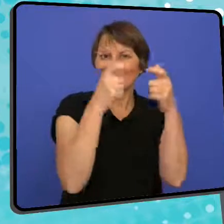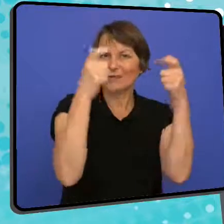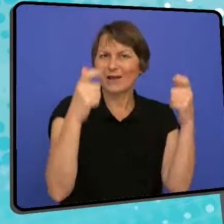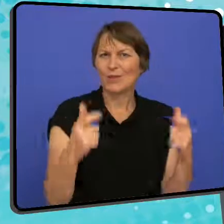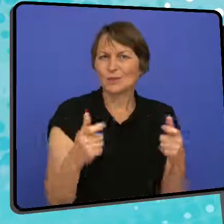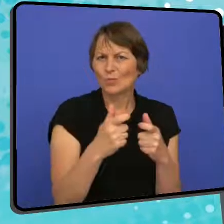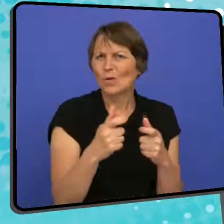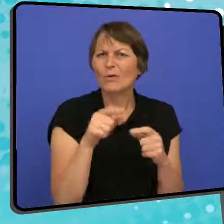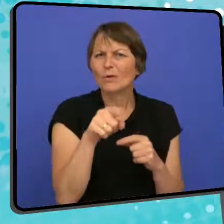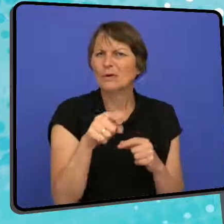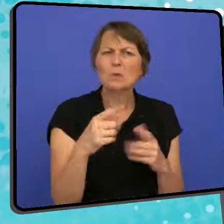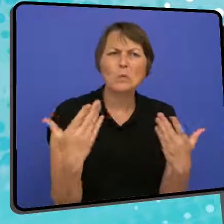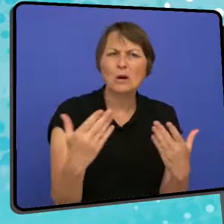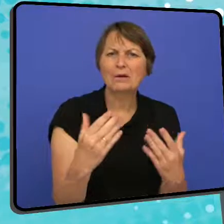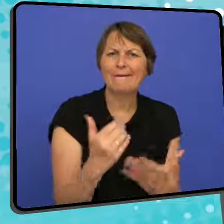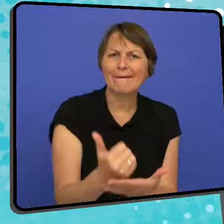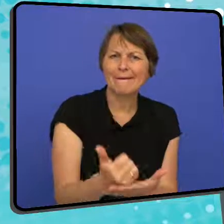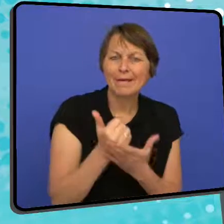PyTorch?